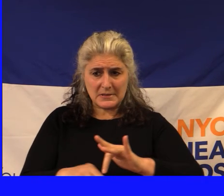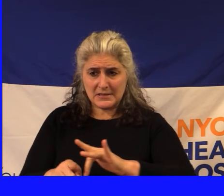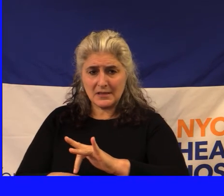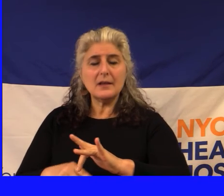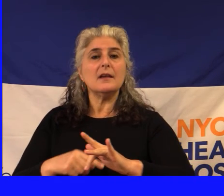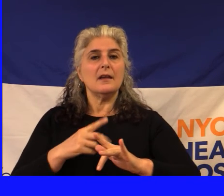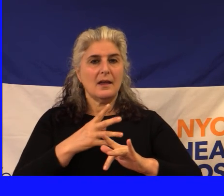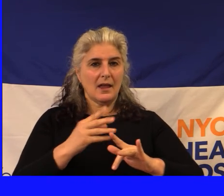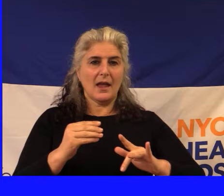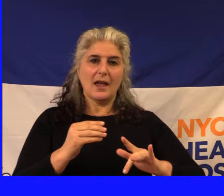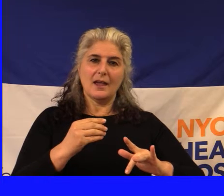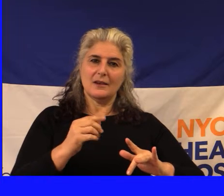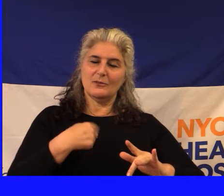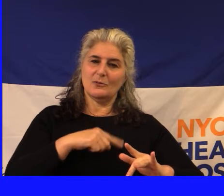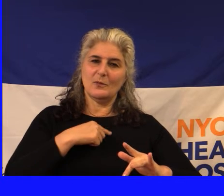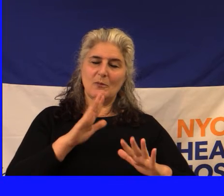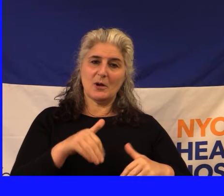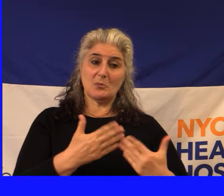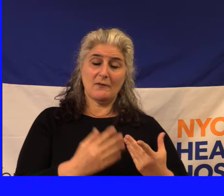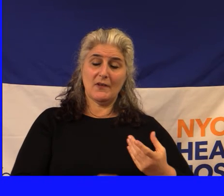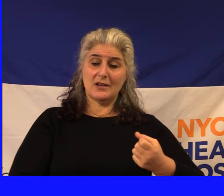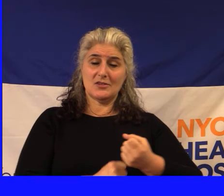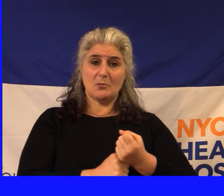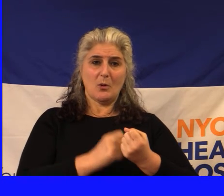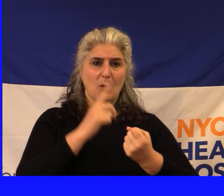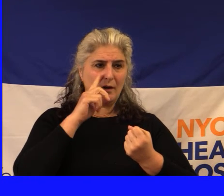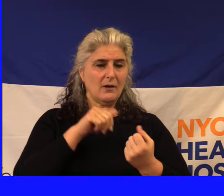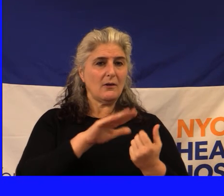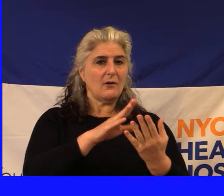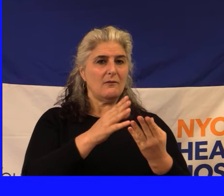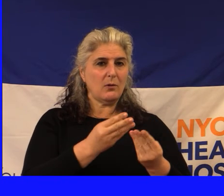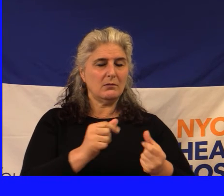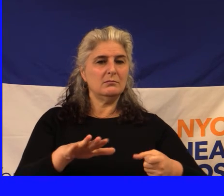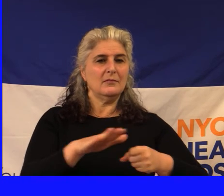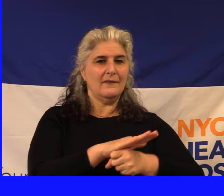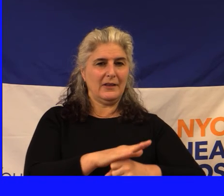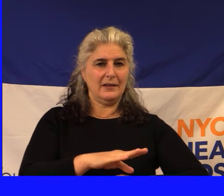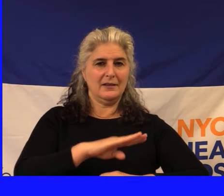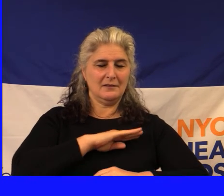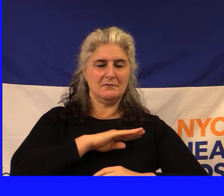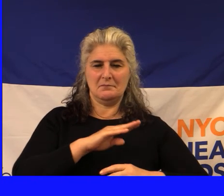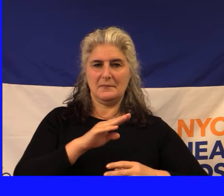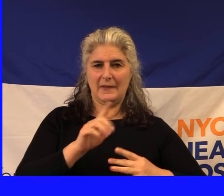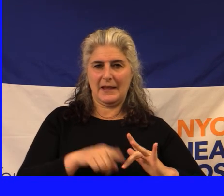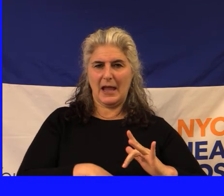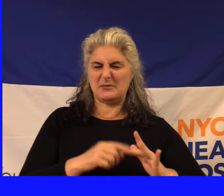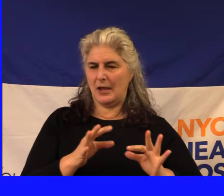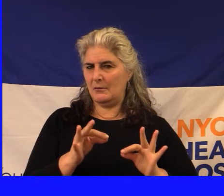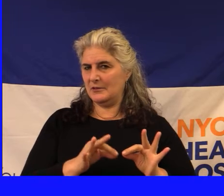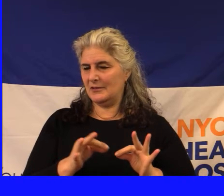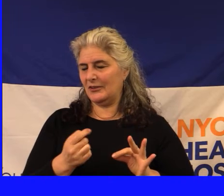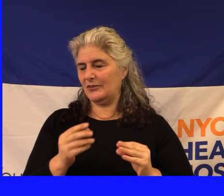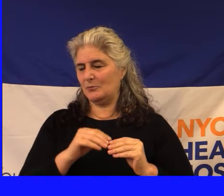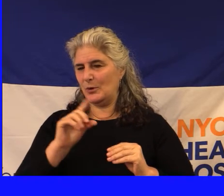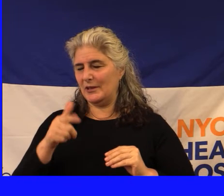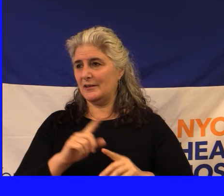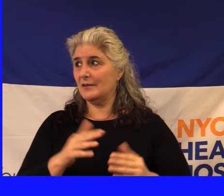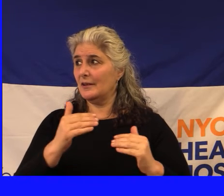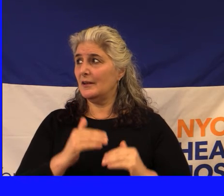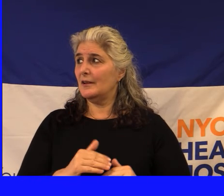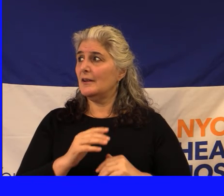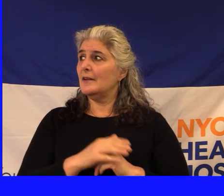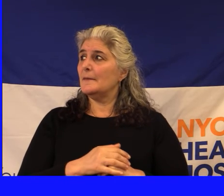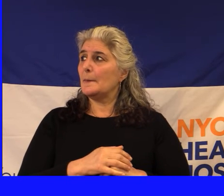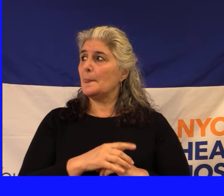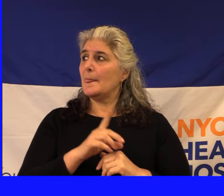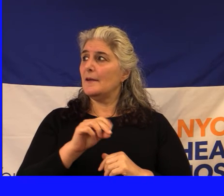provide supports for addressing those care gaps. I'll get into that a little bit more later. On the data analytics side, this has always been a